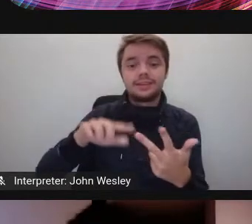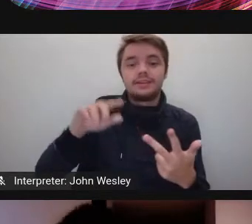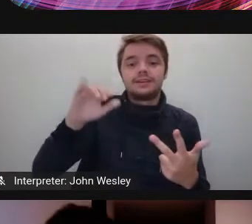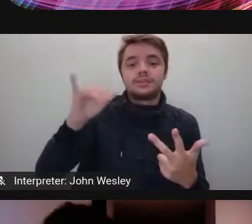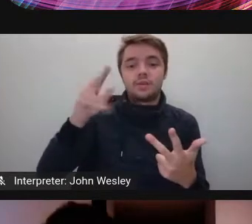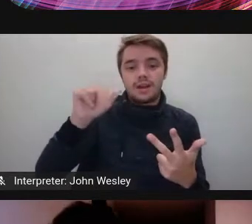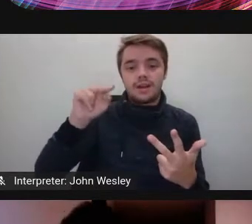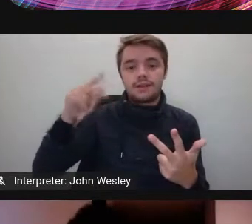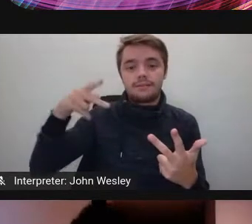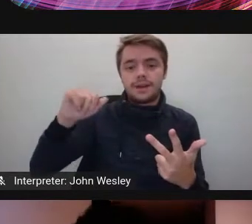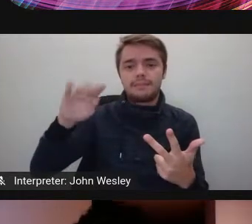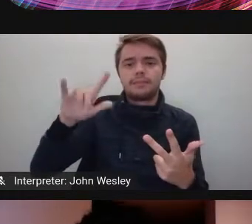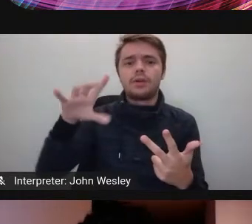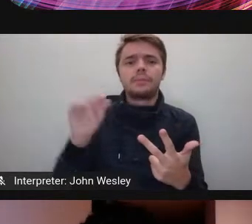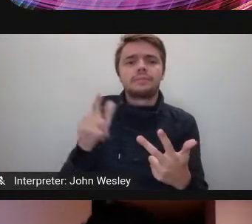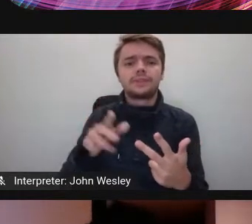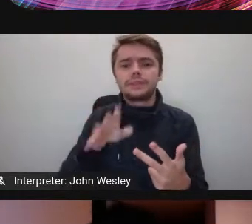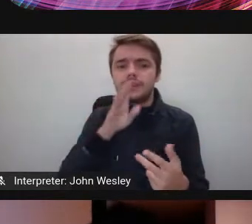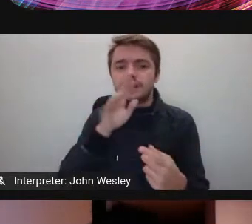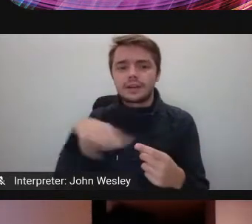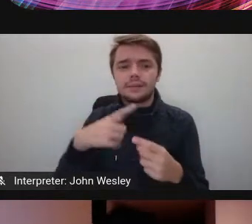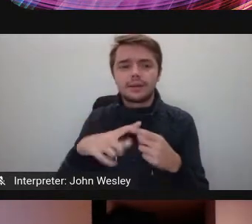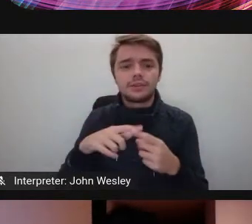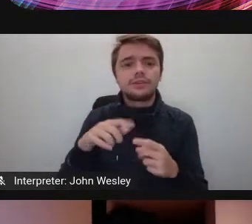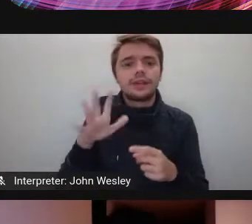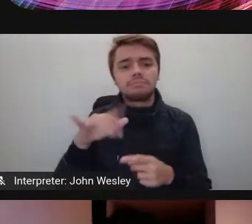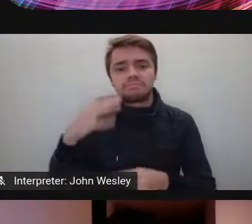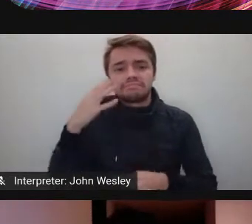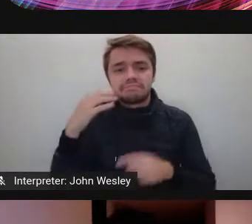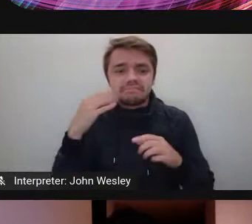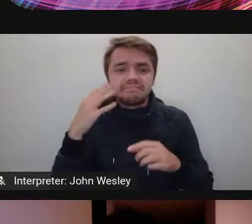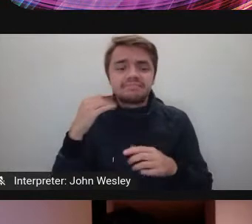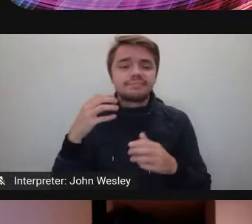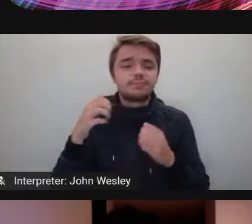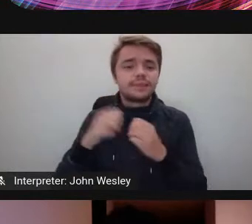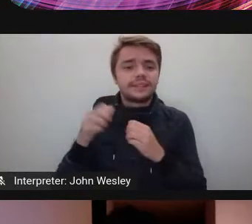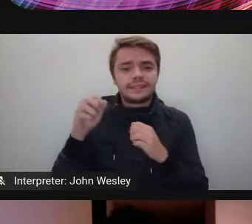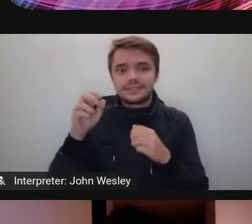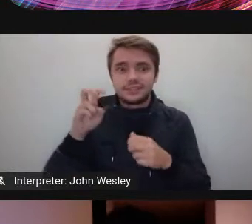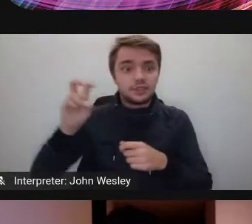journey of the brothers in putting together the film,